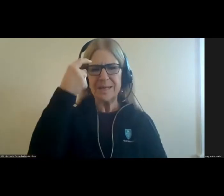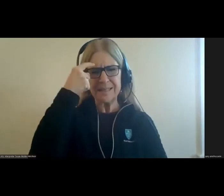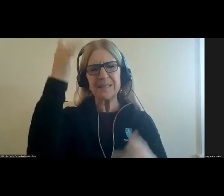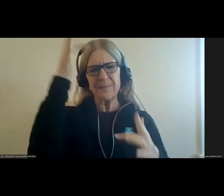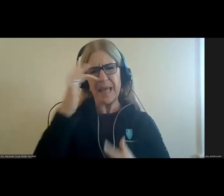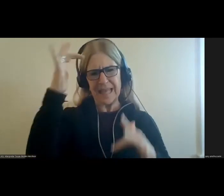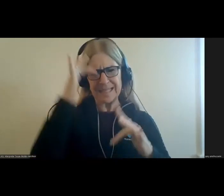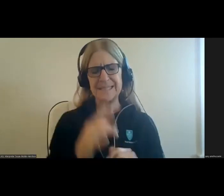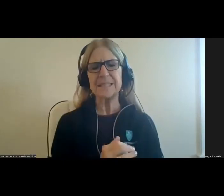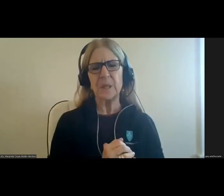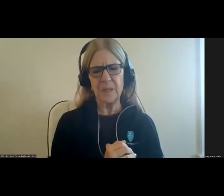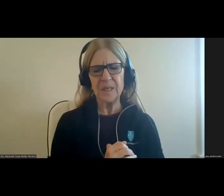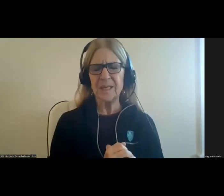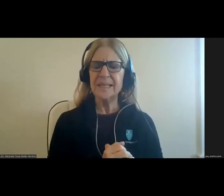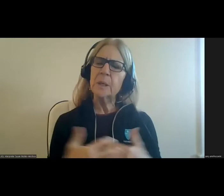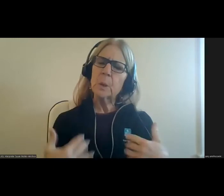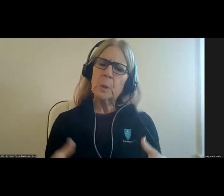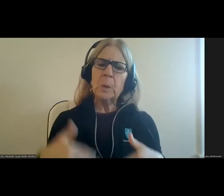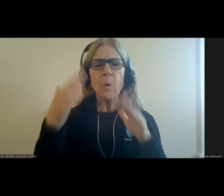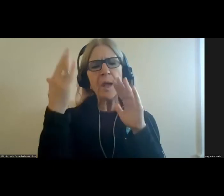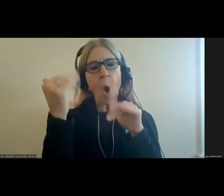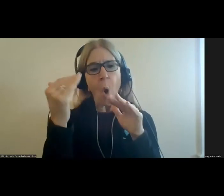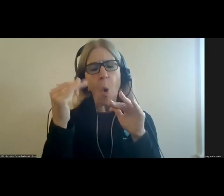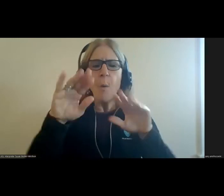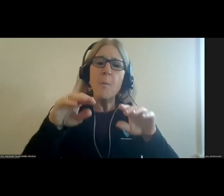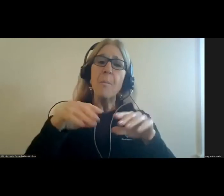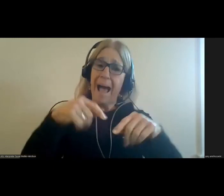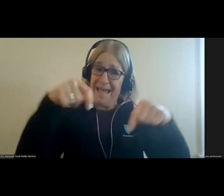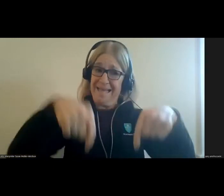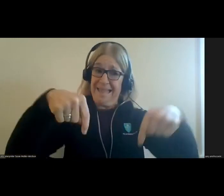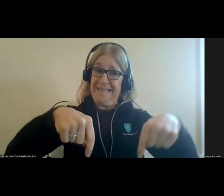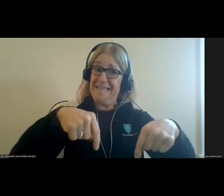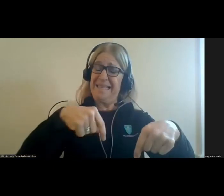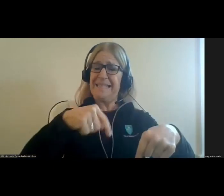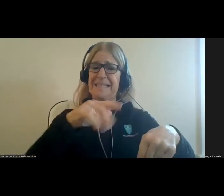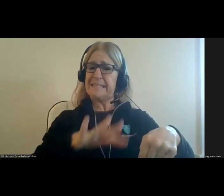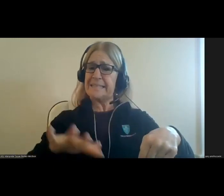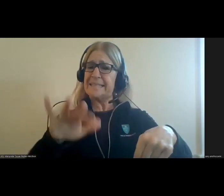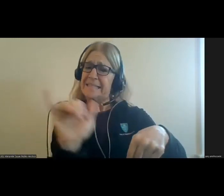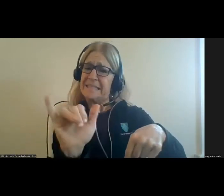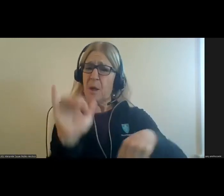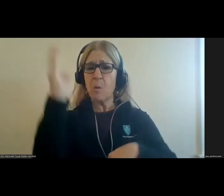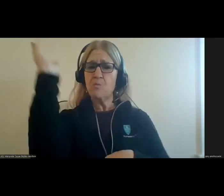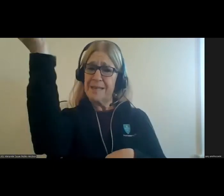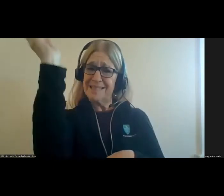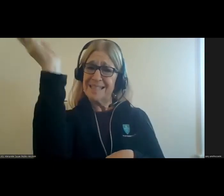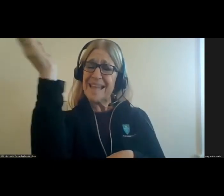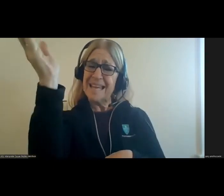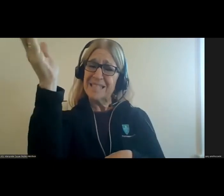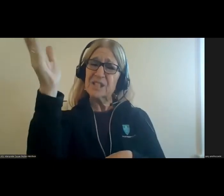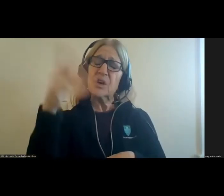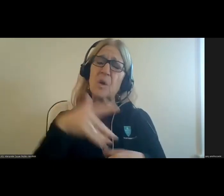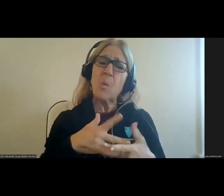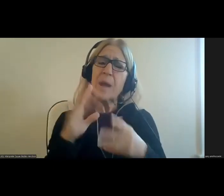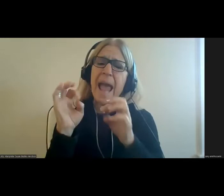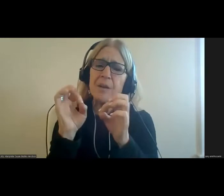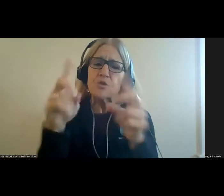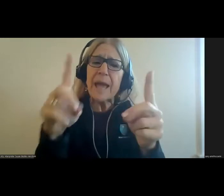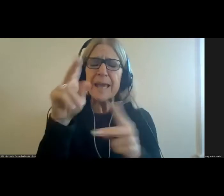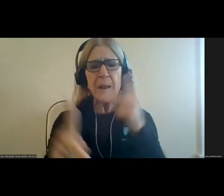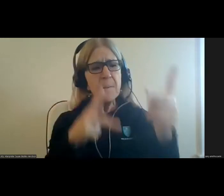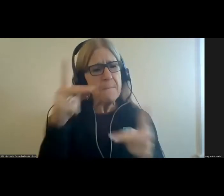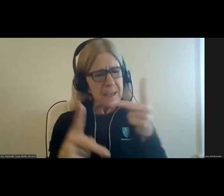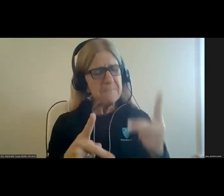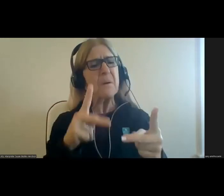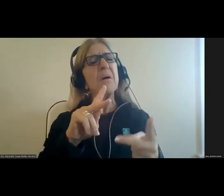Our hope is that by doing presentations like this, we will not only raise awareness of the